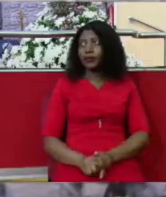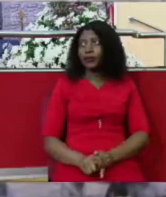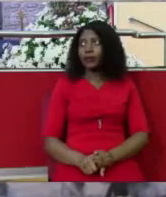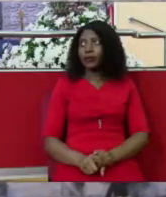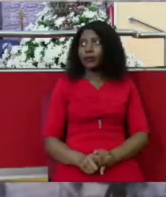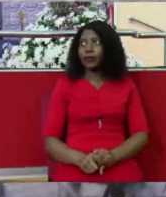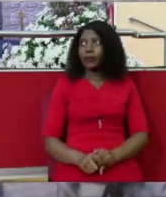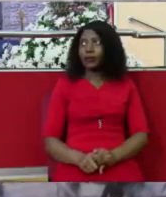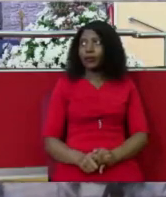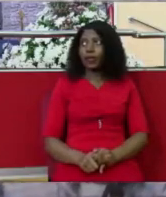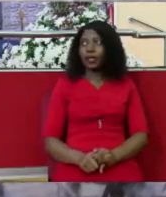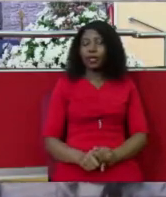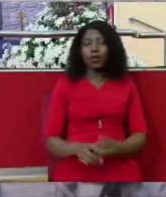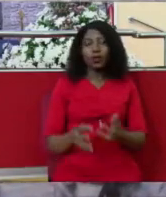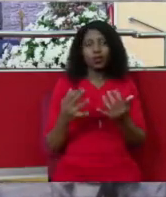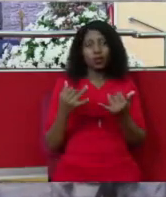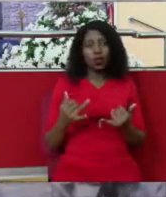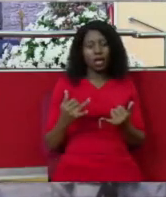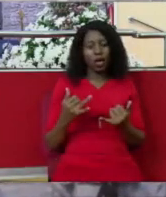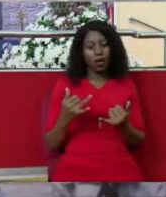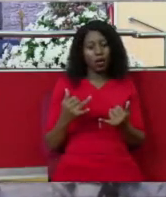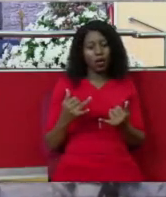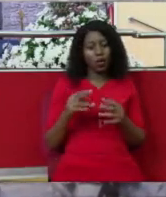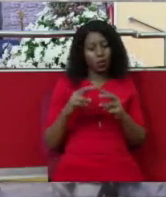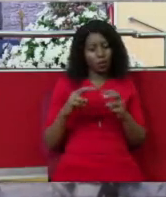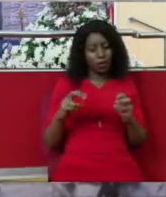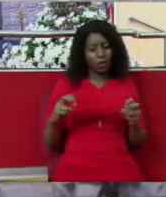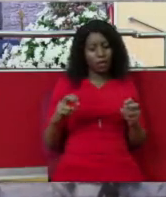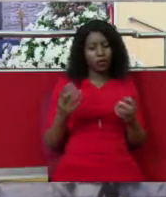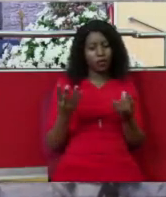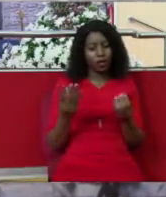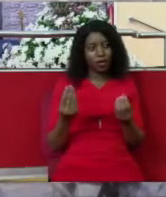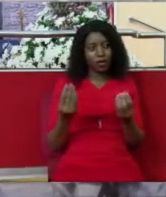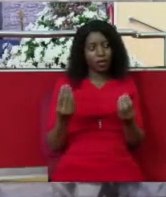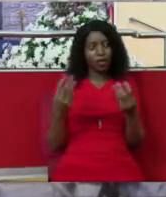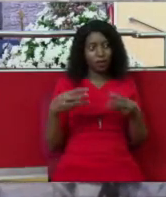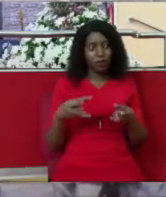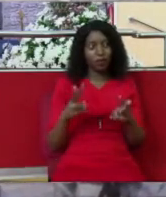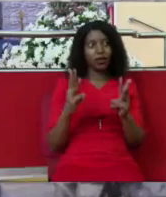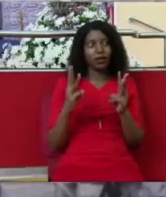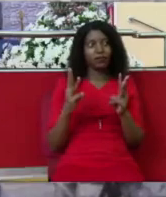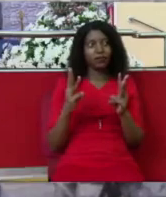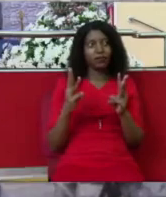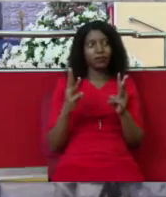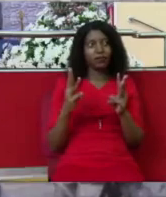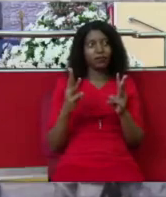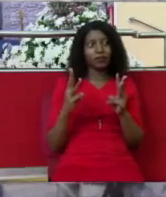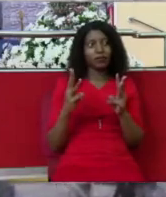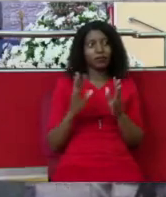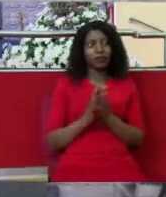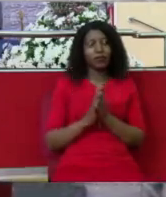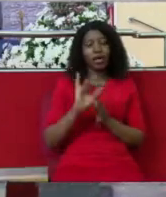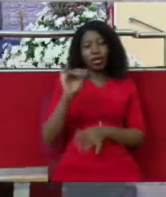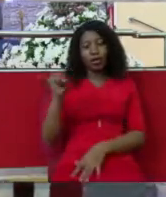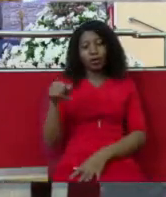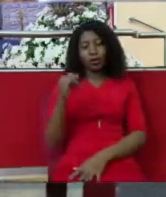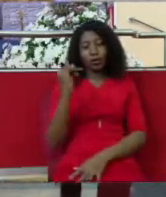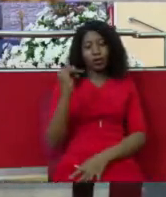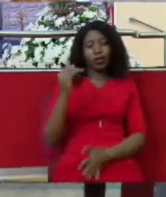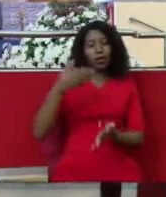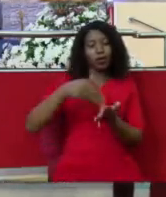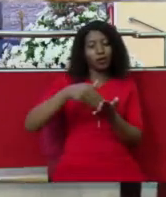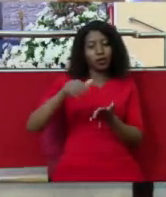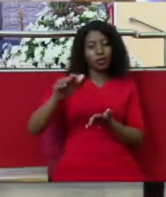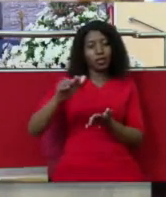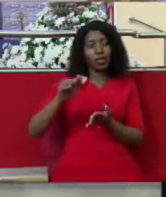tufanye. And so we look for the easier way out. Tunatafuta ile njia ya rahisi. Jonah was being sent to a nation by the name